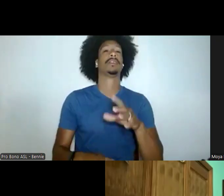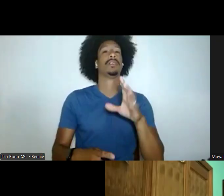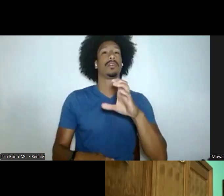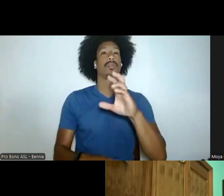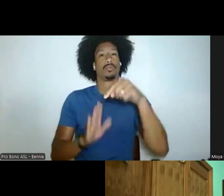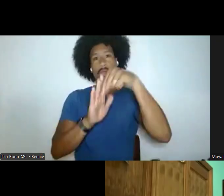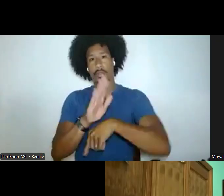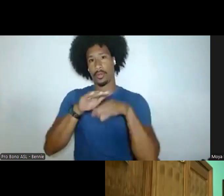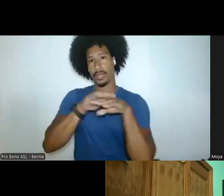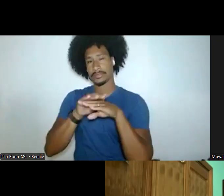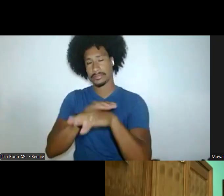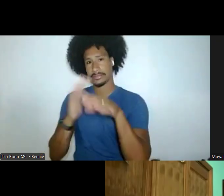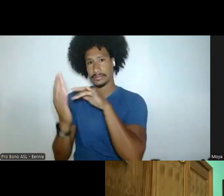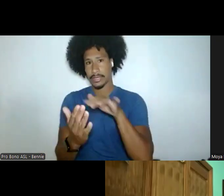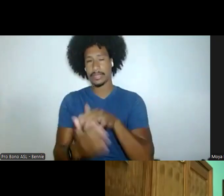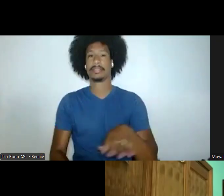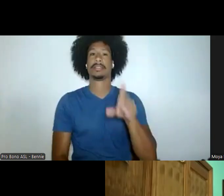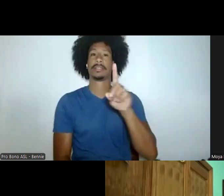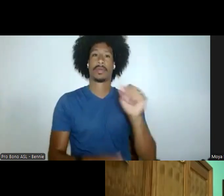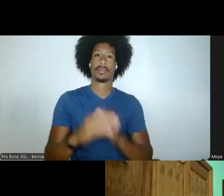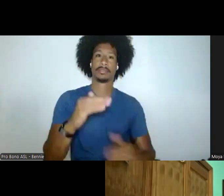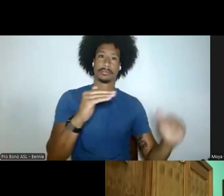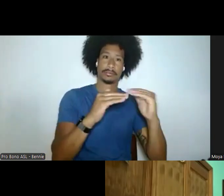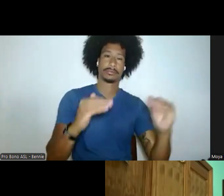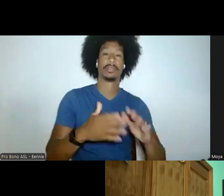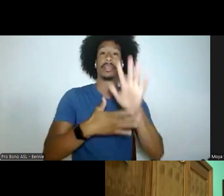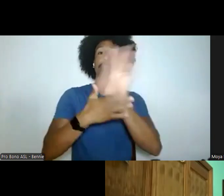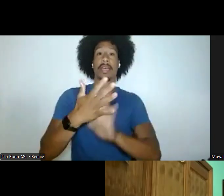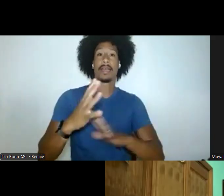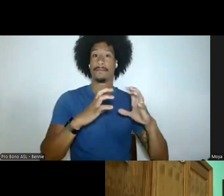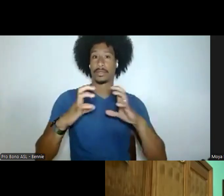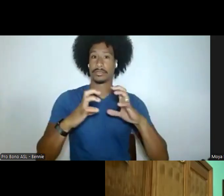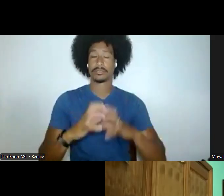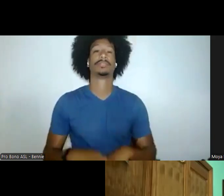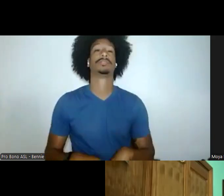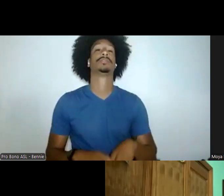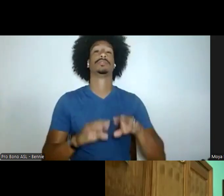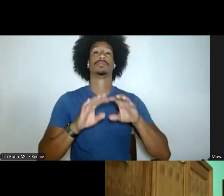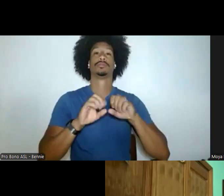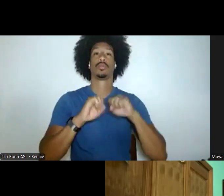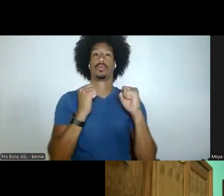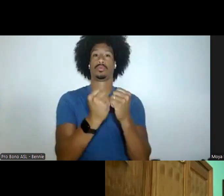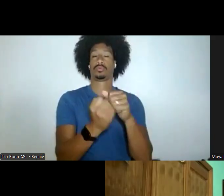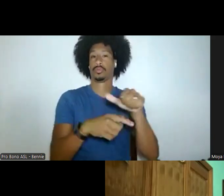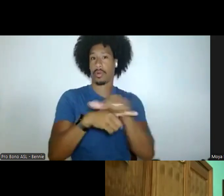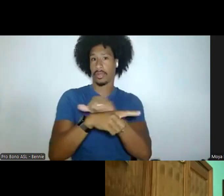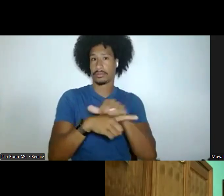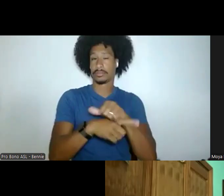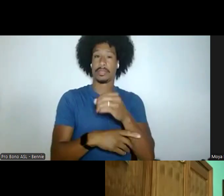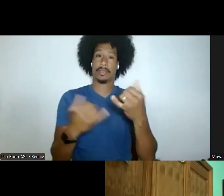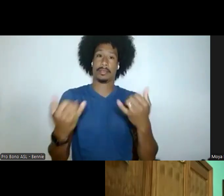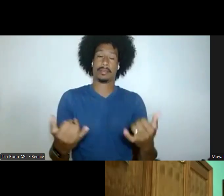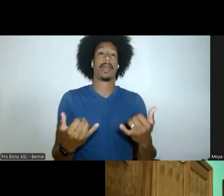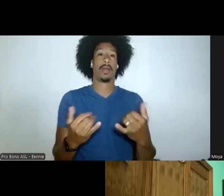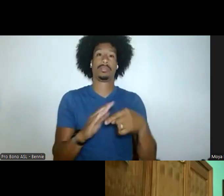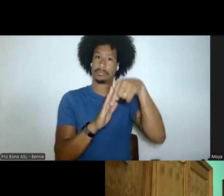disability justice, design friction, social practice, and today, critical studies of science and